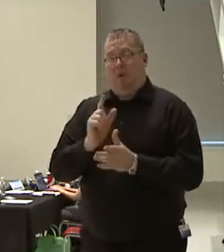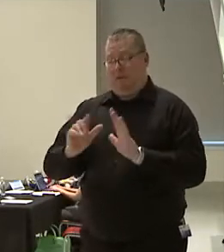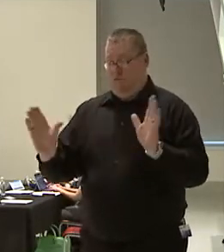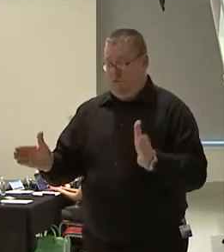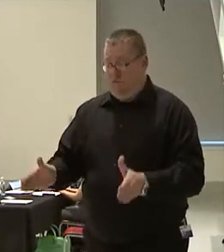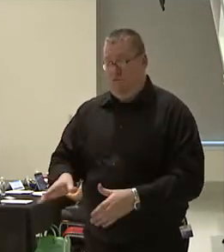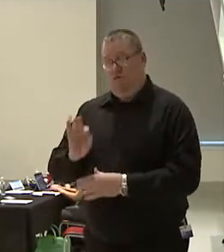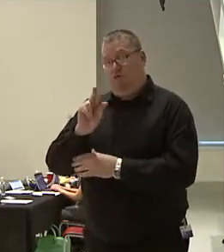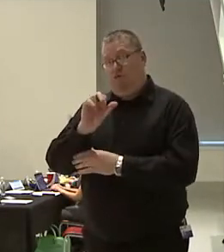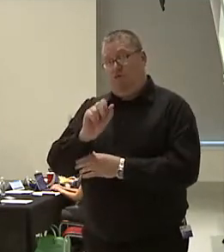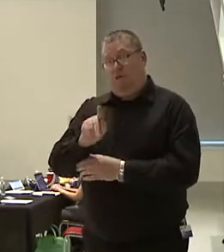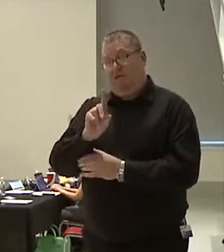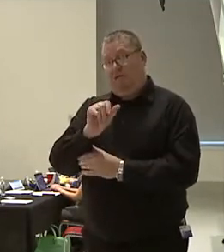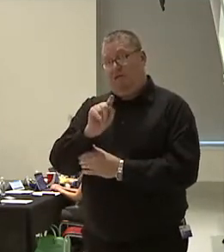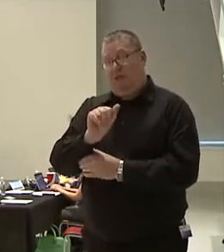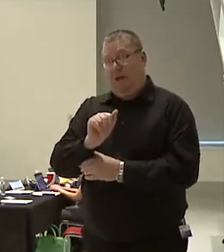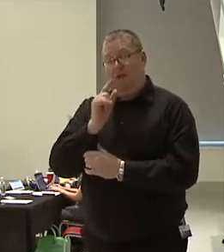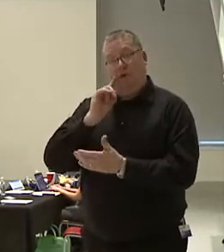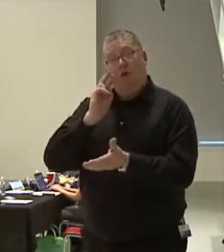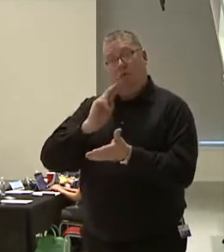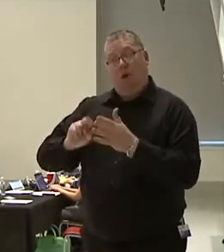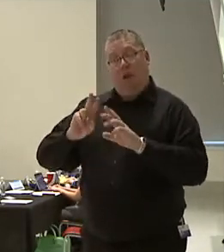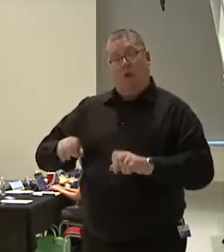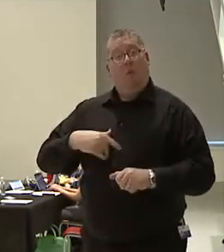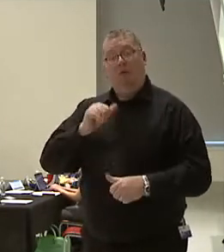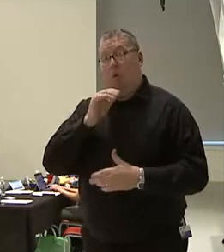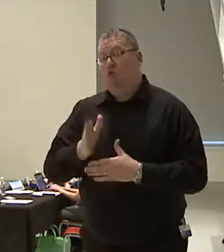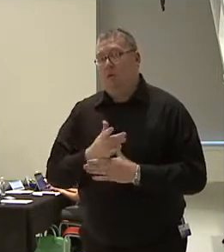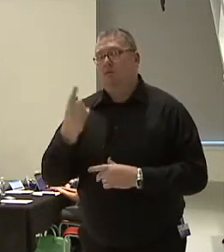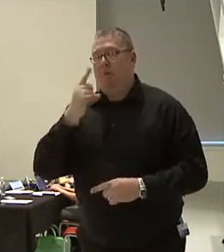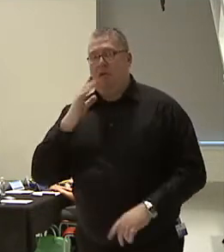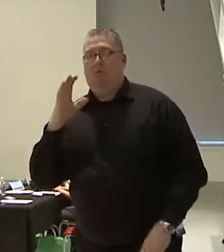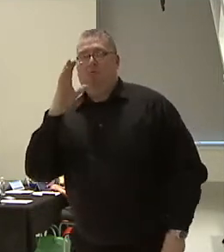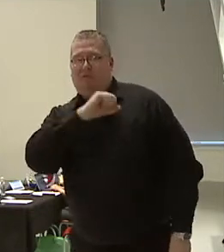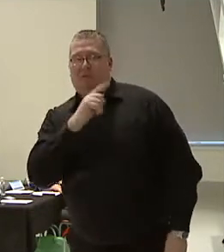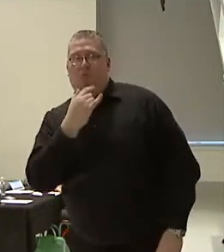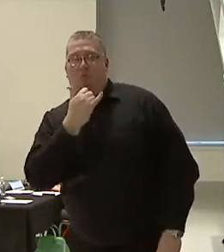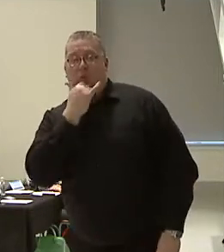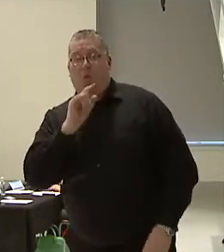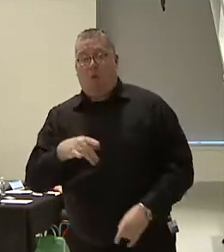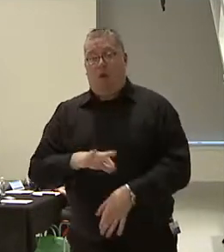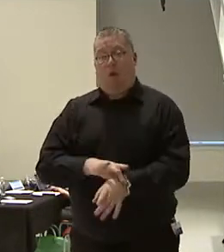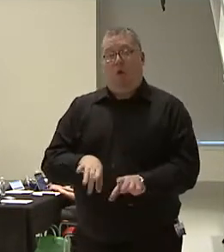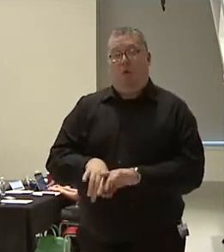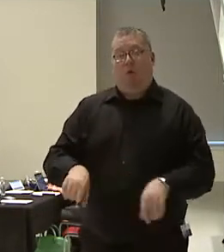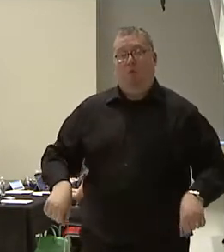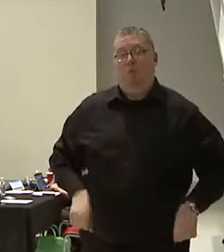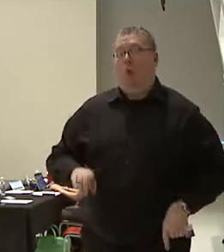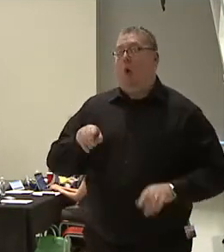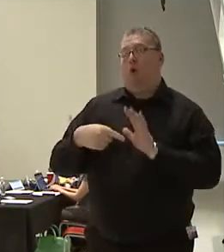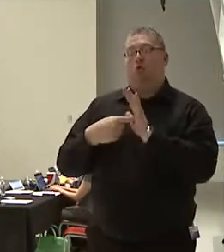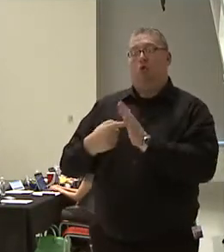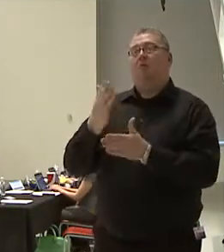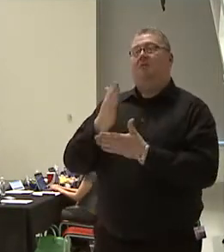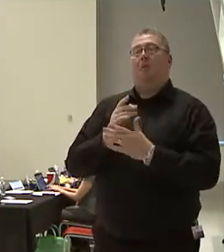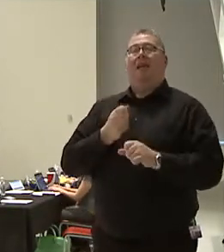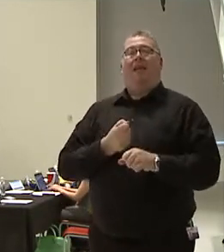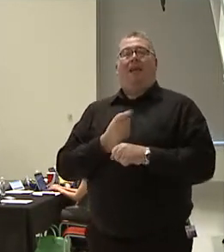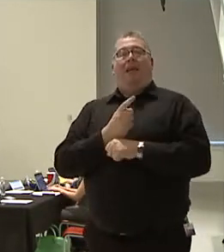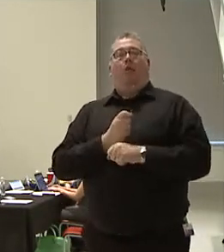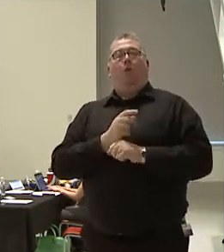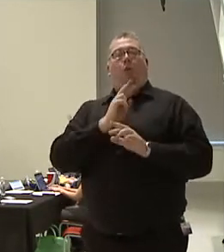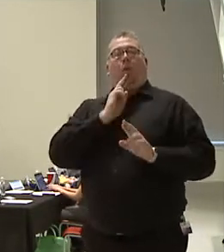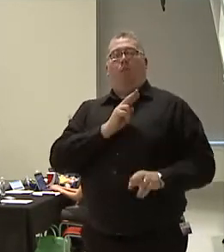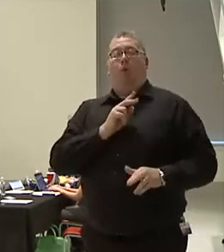not available for community research and analysis, something is missing. When arrest information only sees sunlight in the form of aggregate annual reports, something